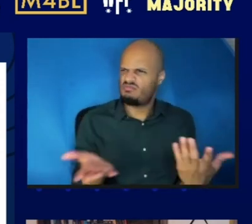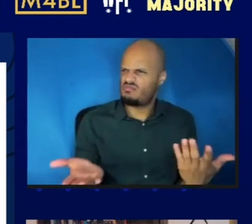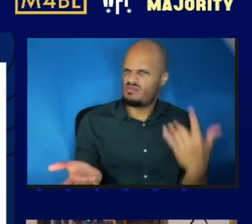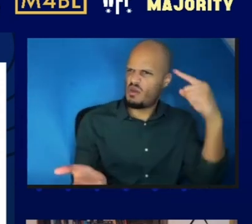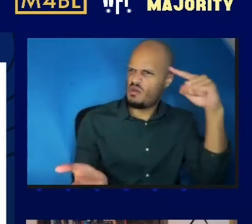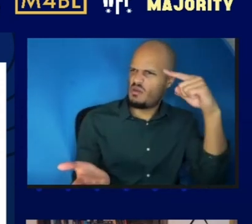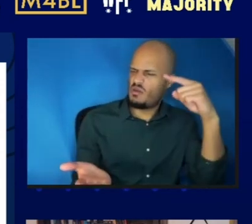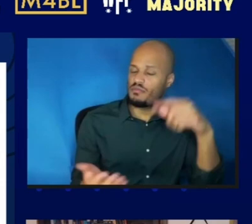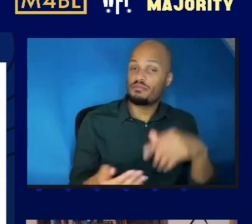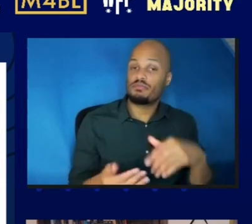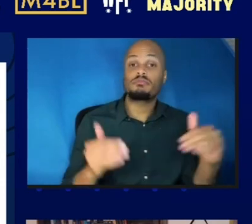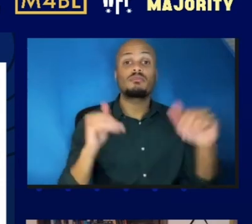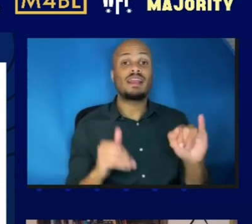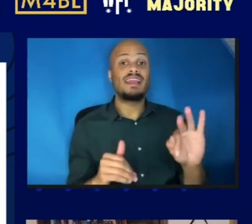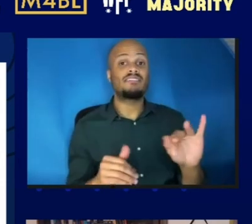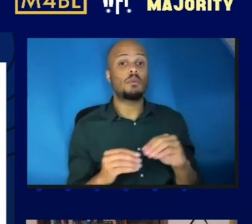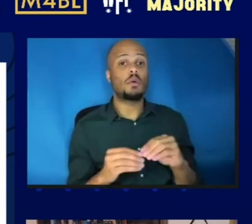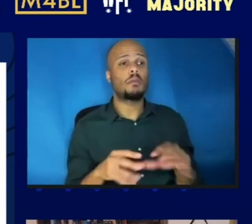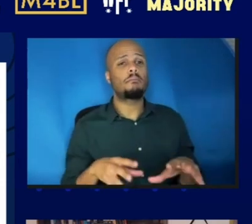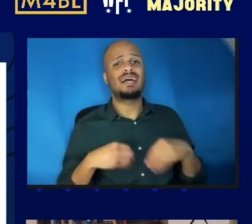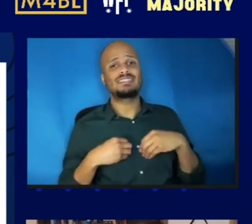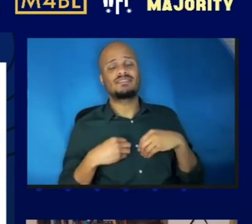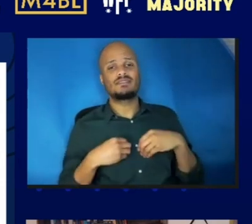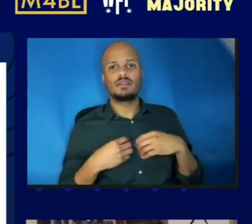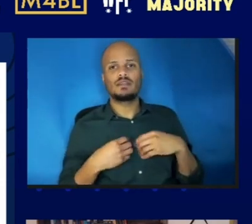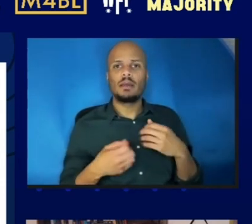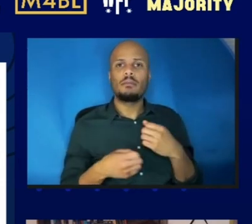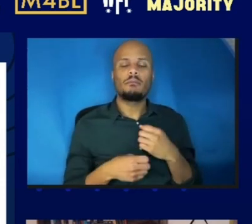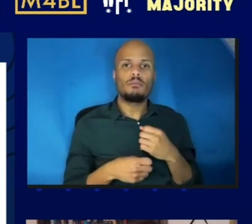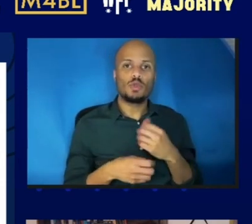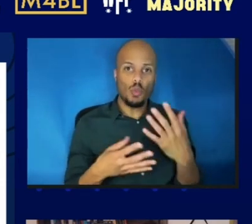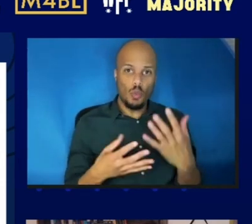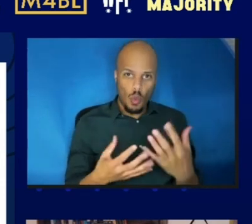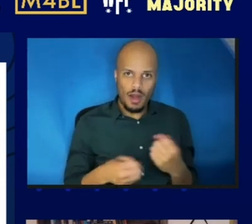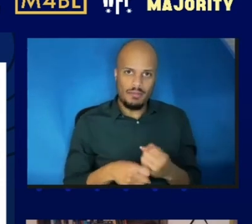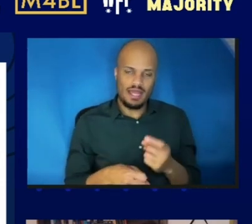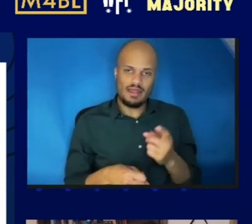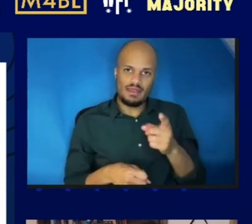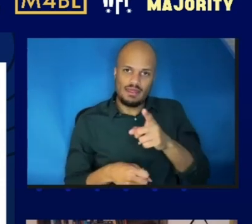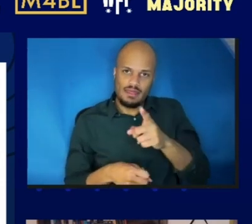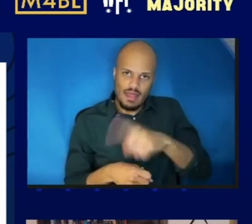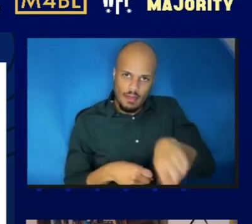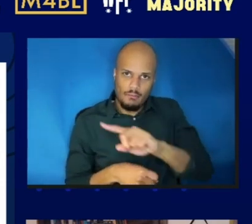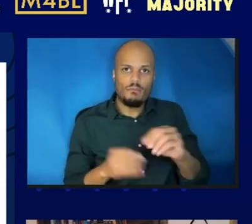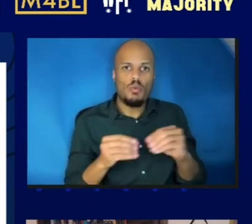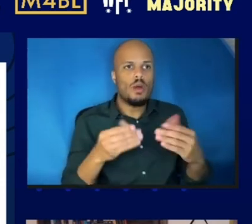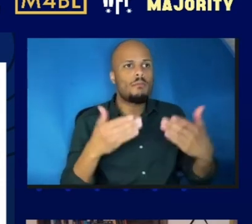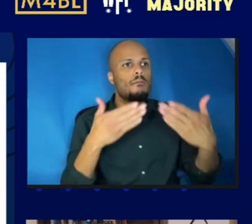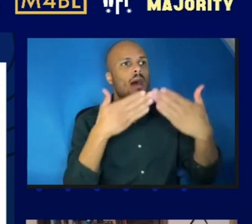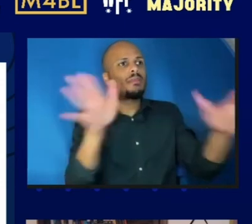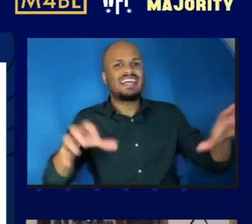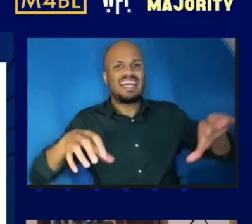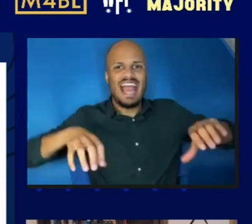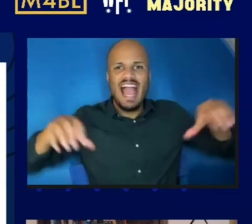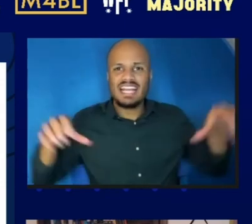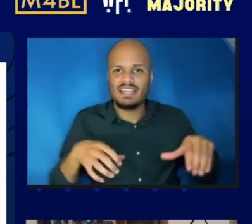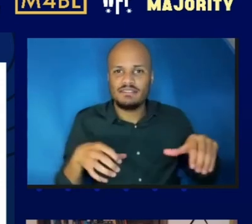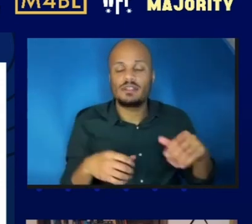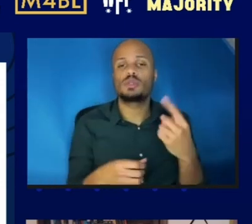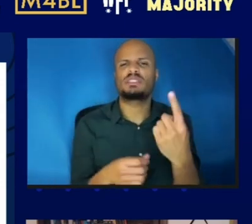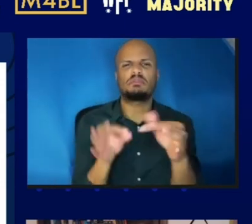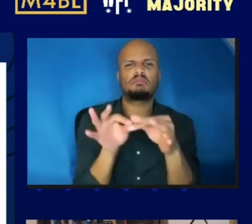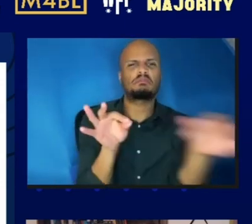are passive supporters, you want to make them active public champions of our cause. So something I would say